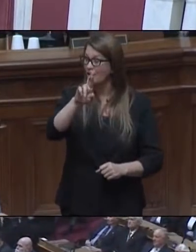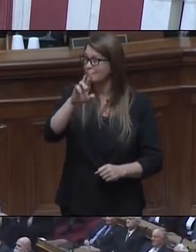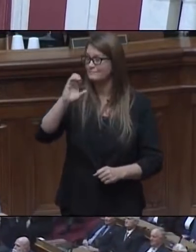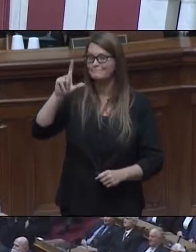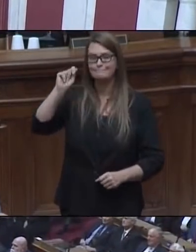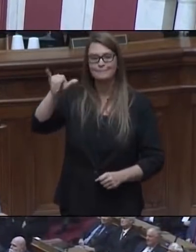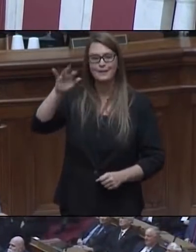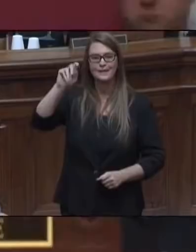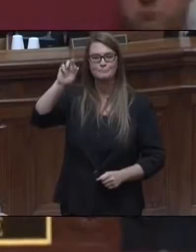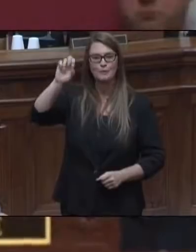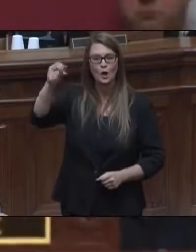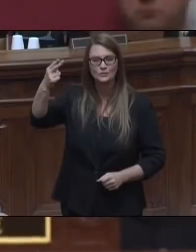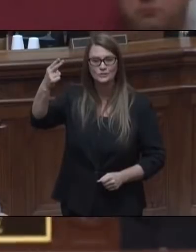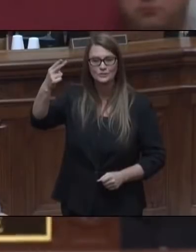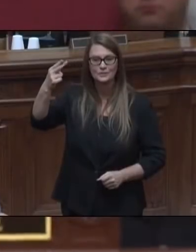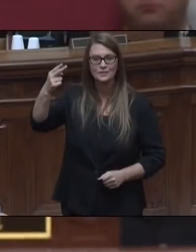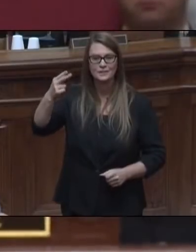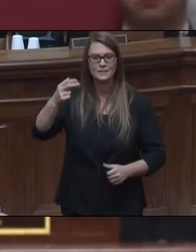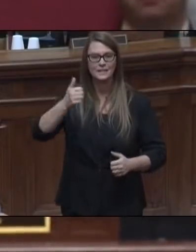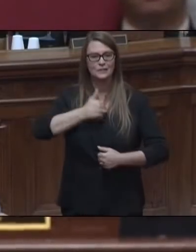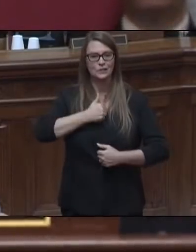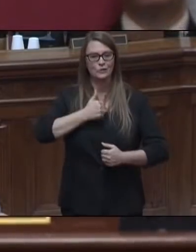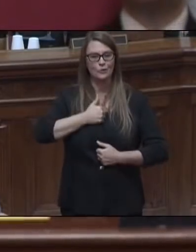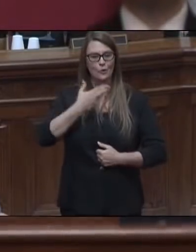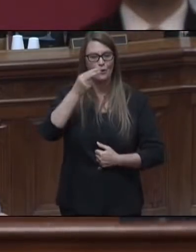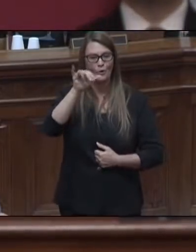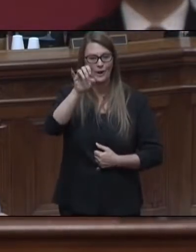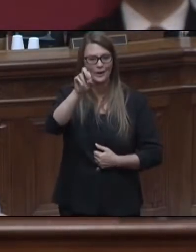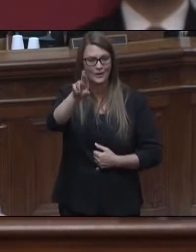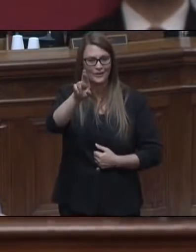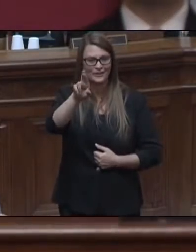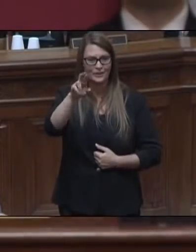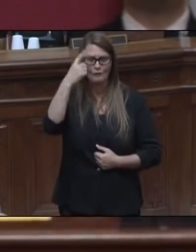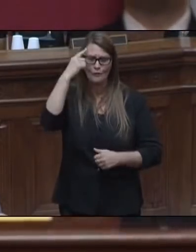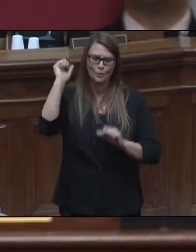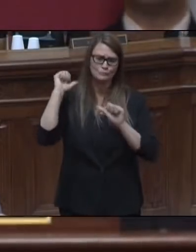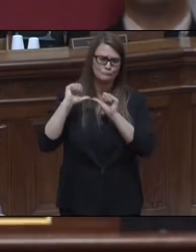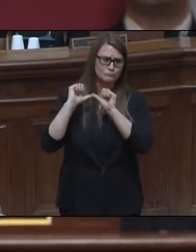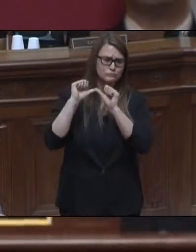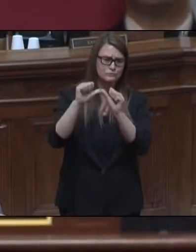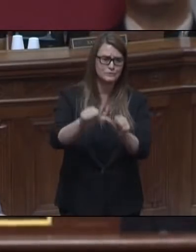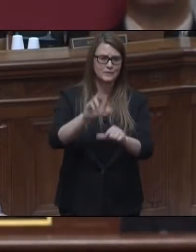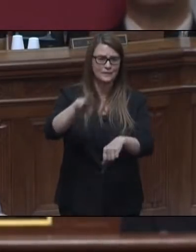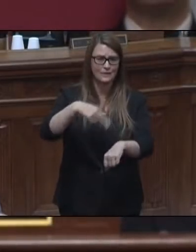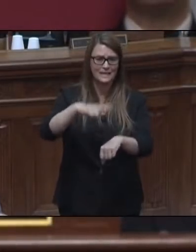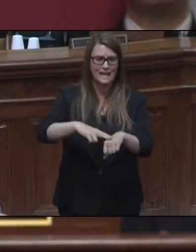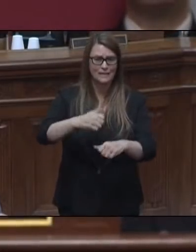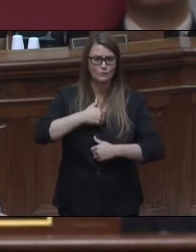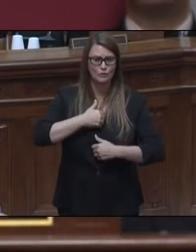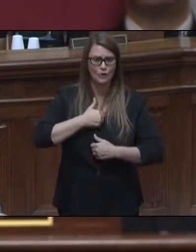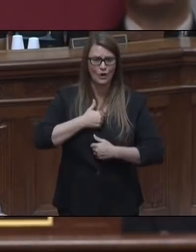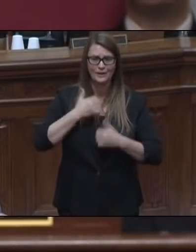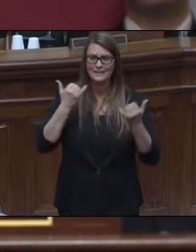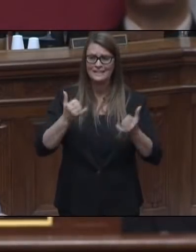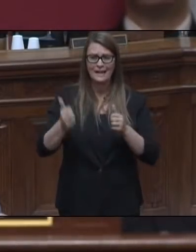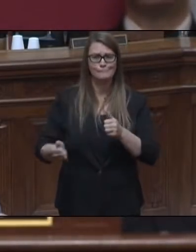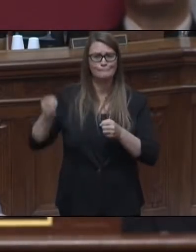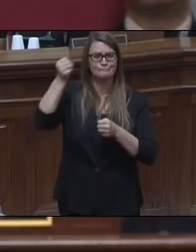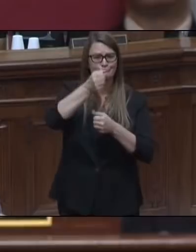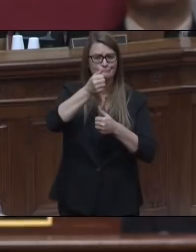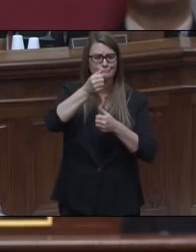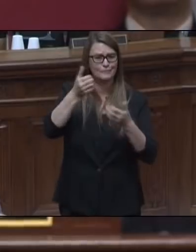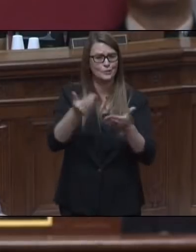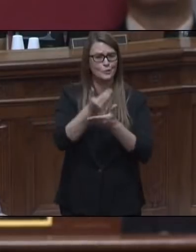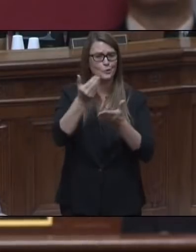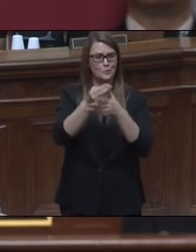Marsh, our general that was our general for a long time with the National Guard here and has gone on to do more and more and more